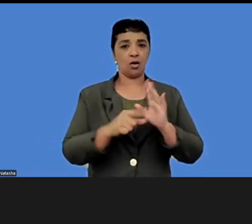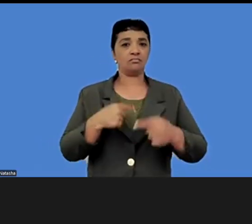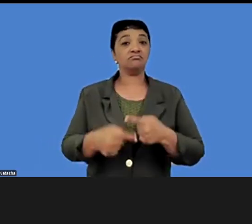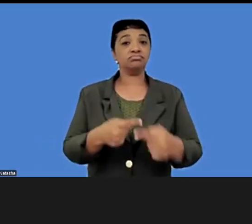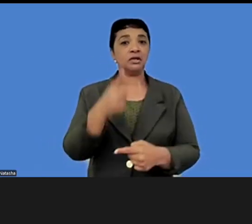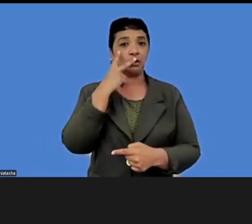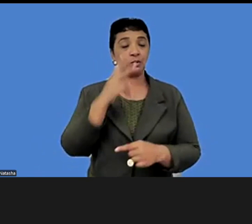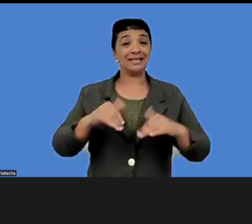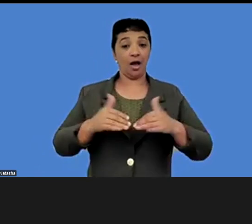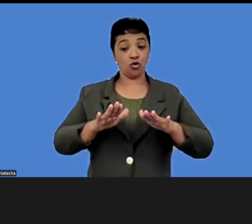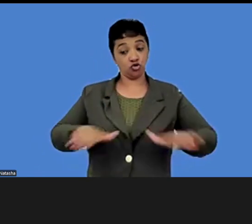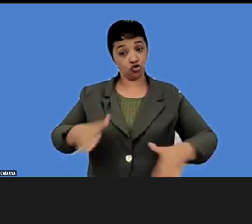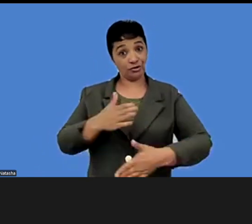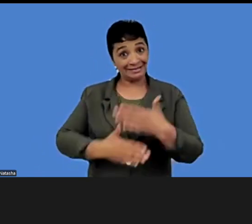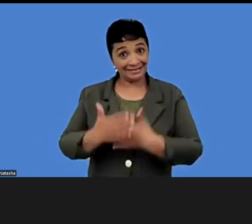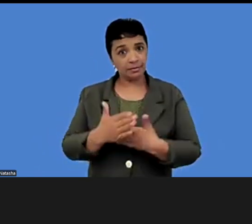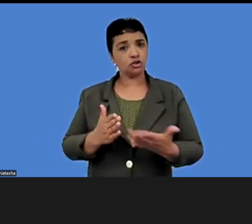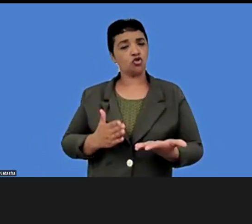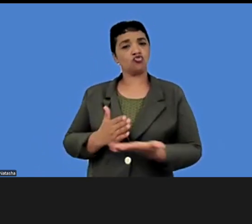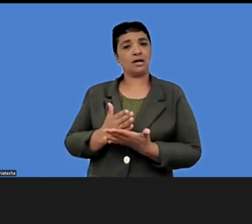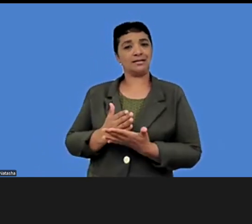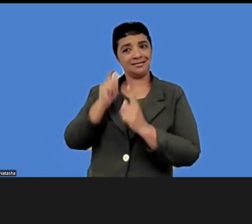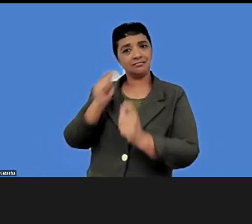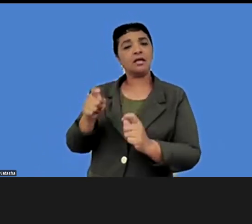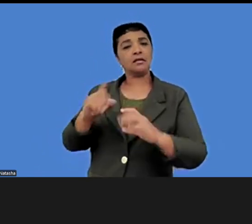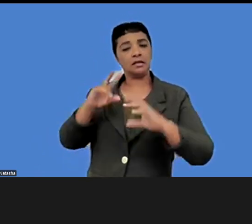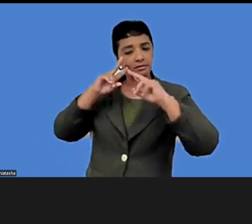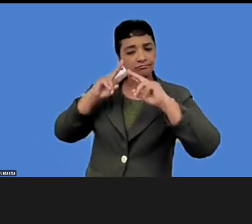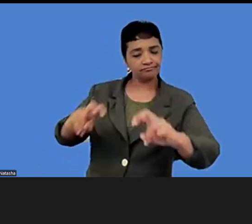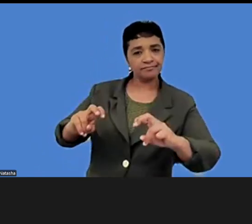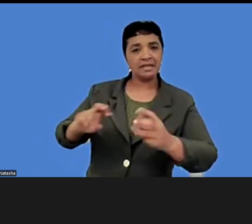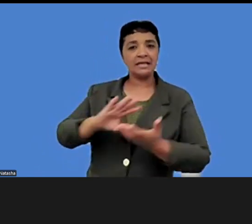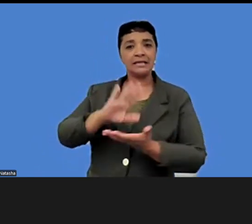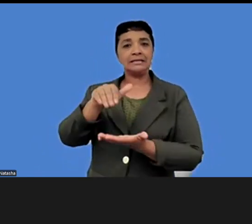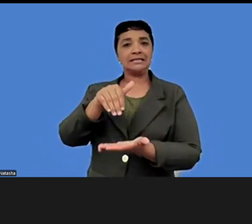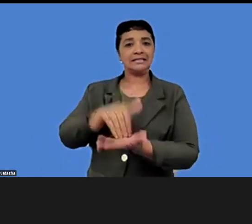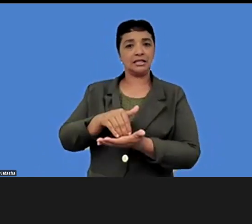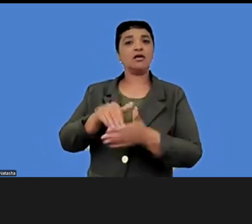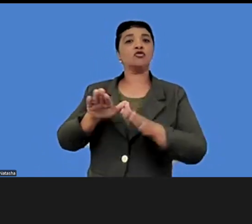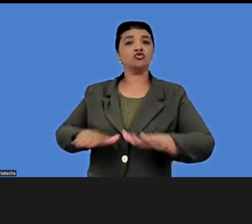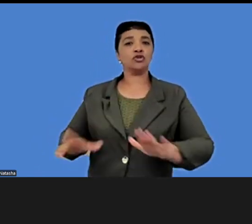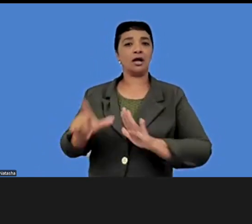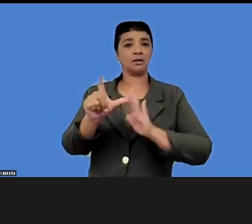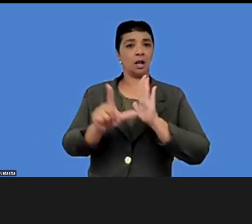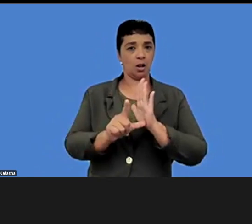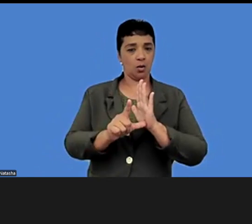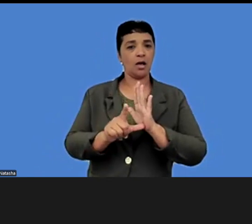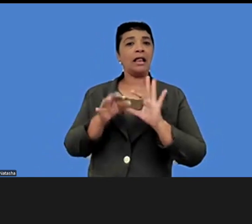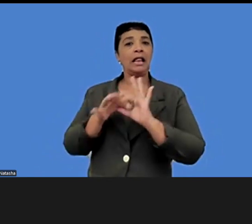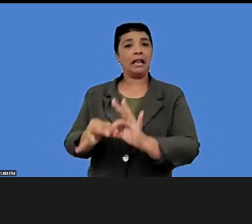of children with disabilities, a case study of the Center for Child Law versus Minister of Basic